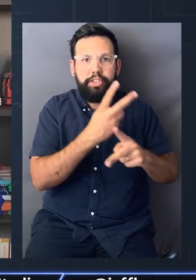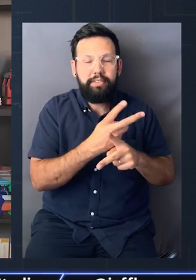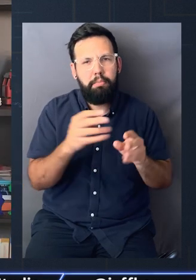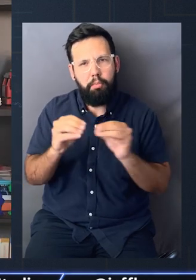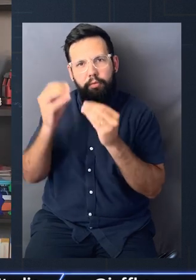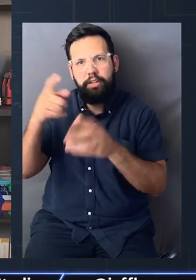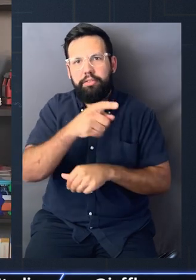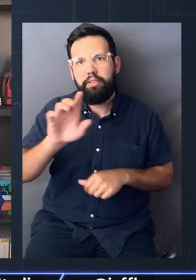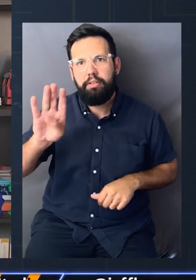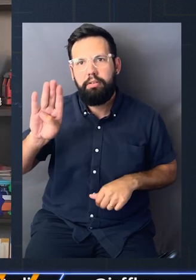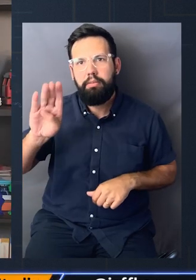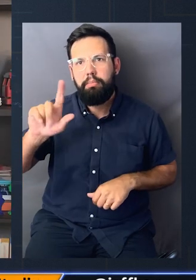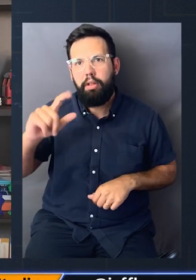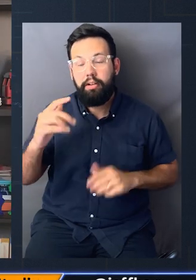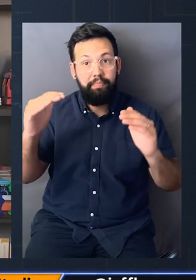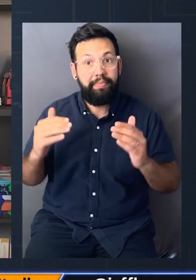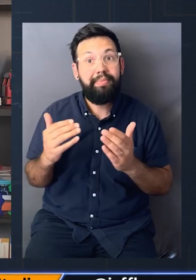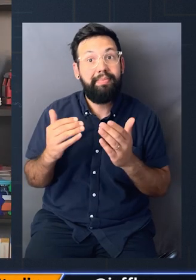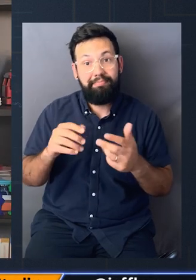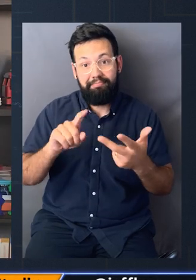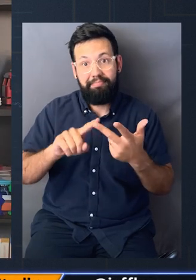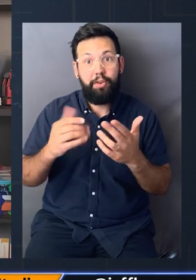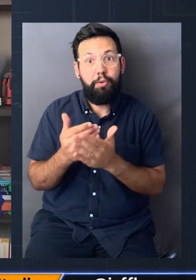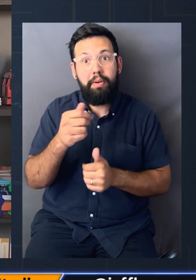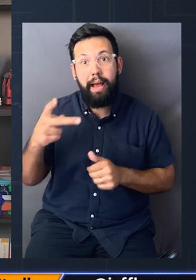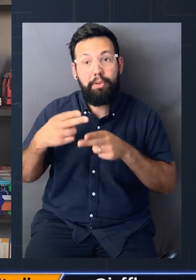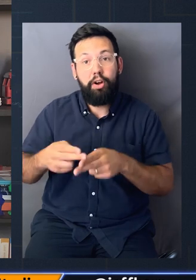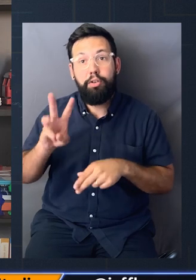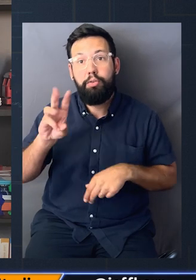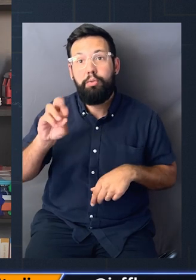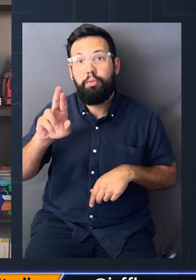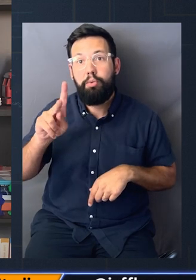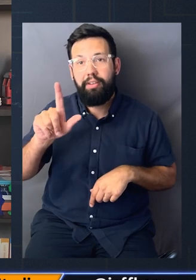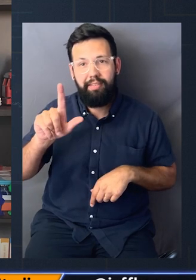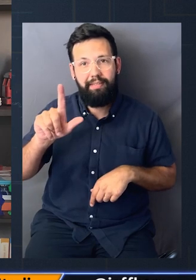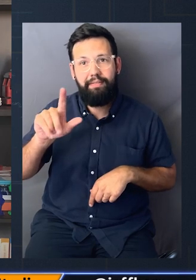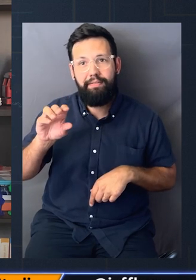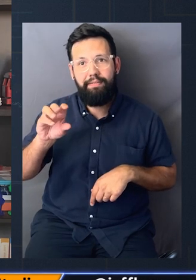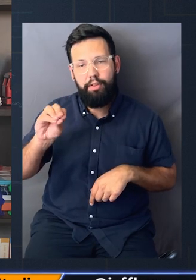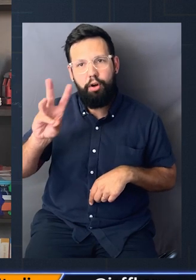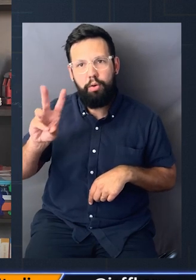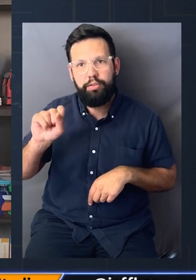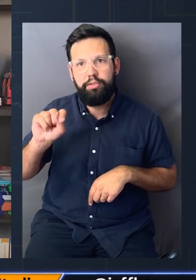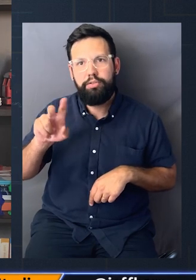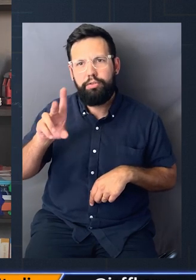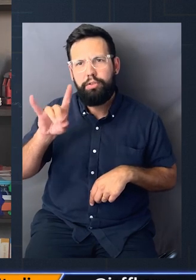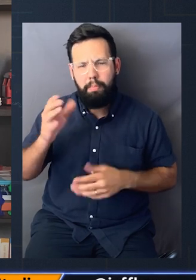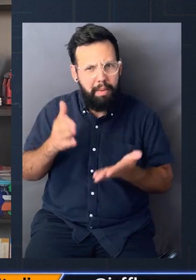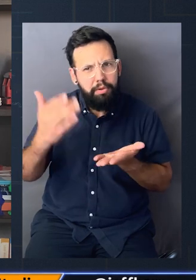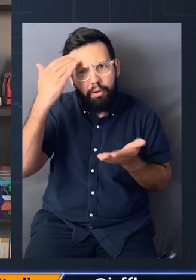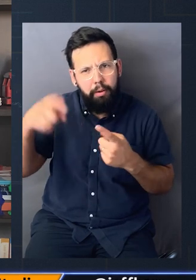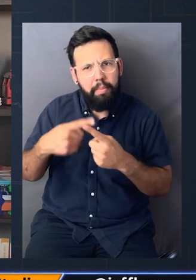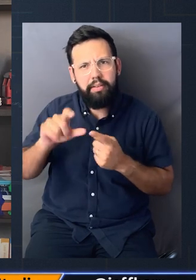more. And finally, a brand new app called the Workflow Studio. You probably know all about step functions. I think I've talked to you